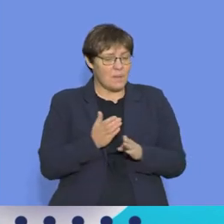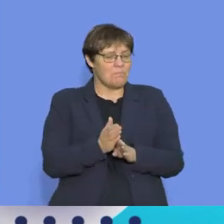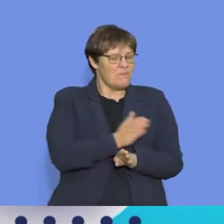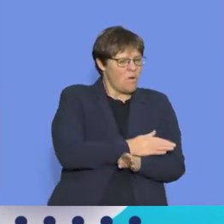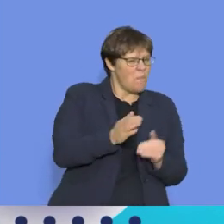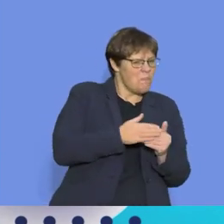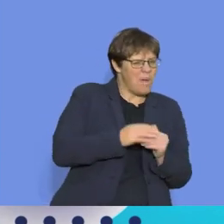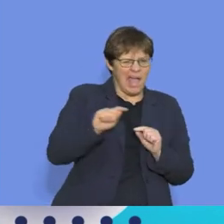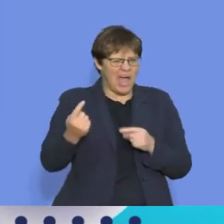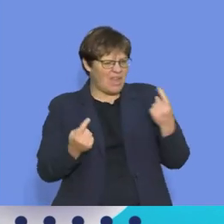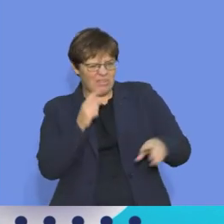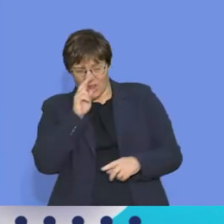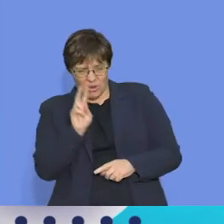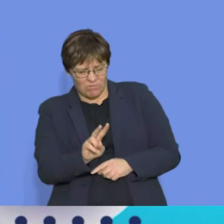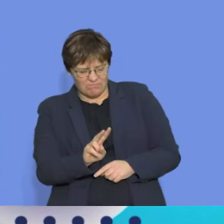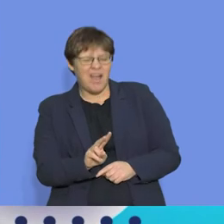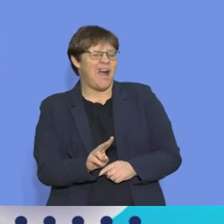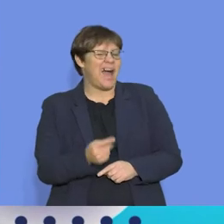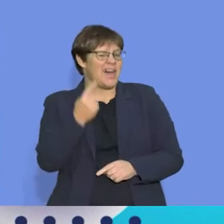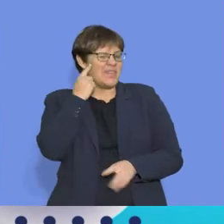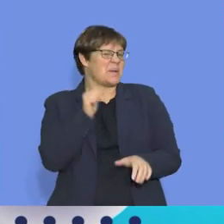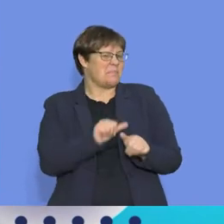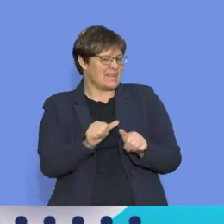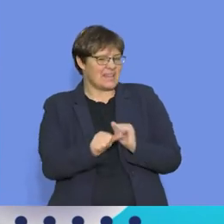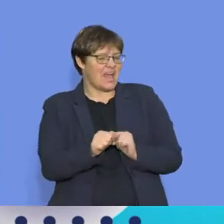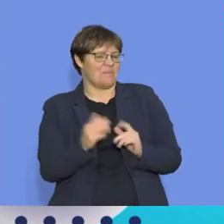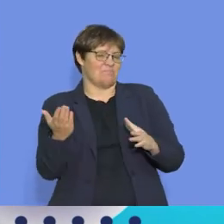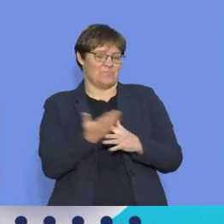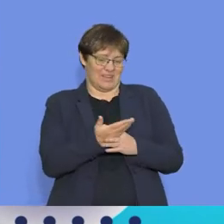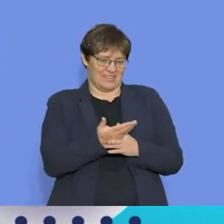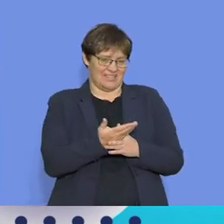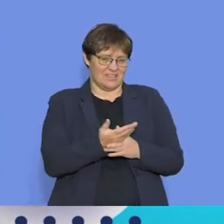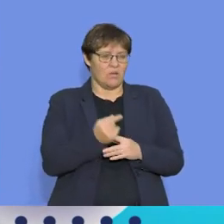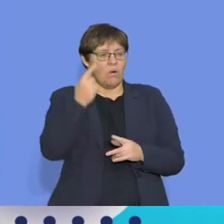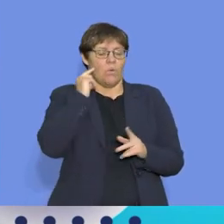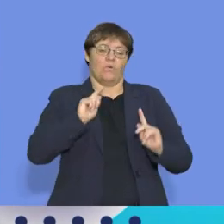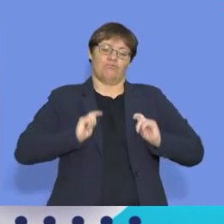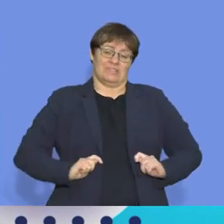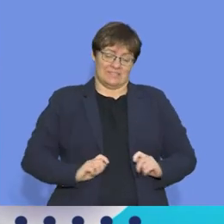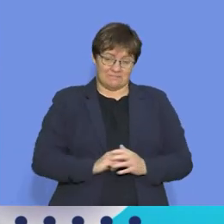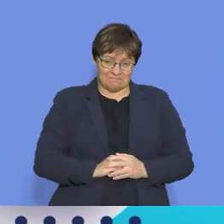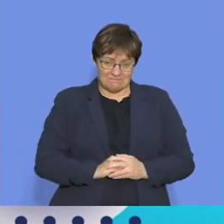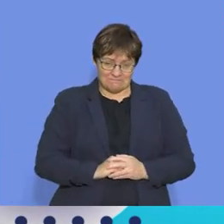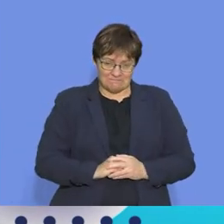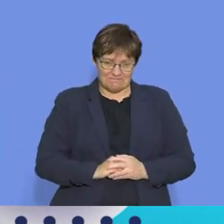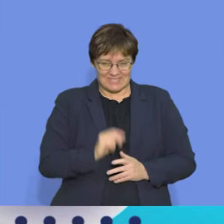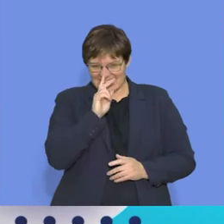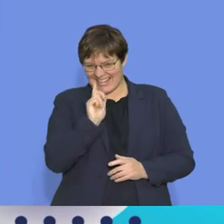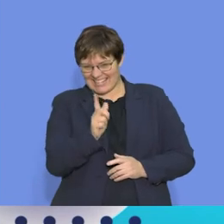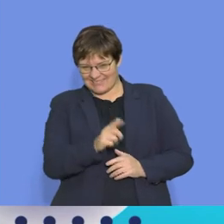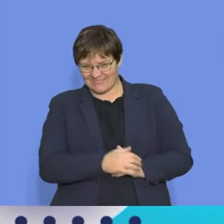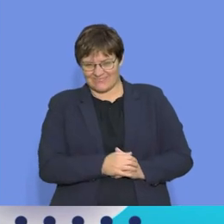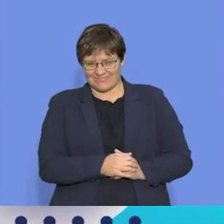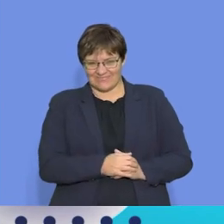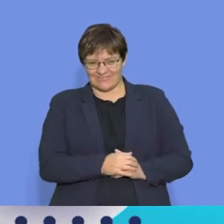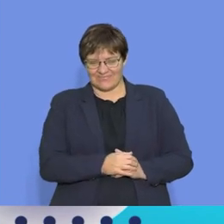3, 2, 1. Before we look at any other fossils, I think it's probably time to take a break to give your brains a bit of a break. See